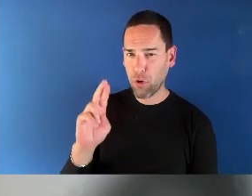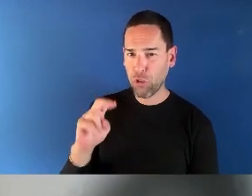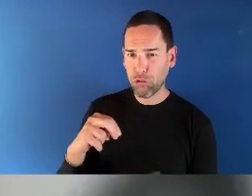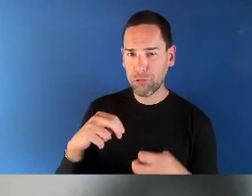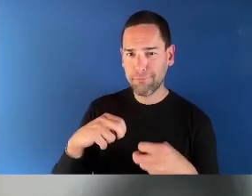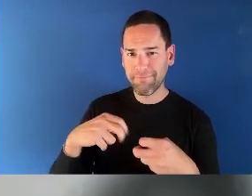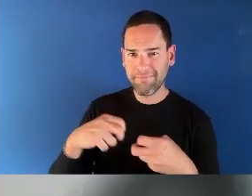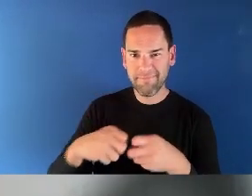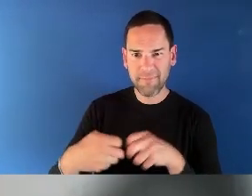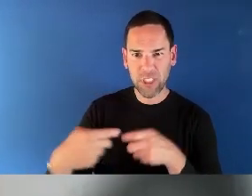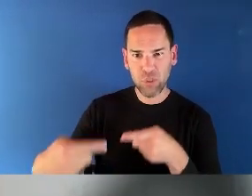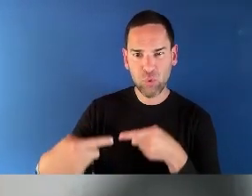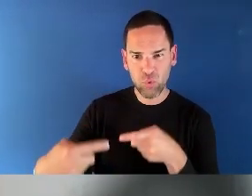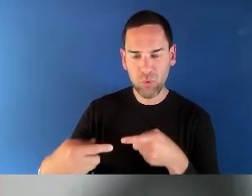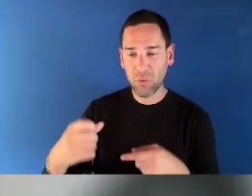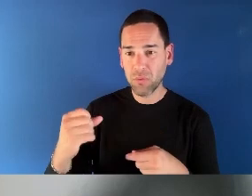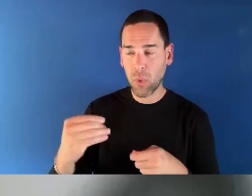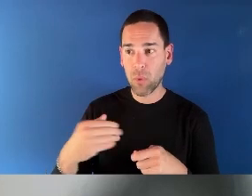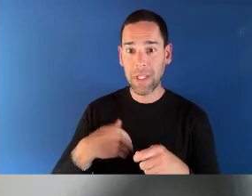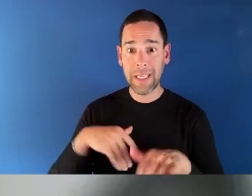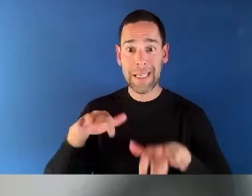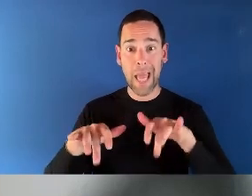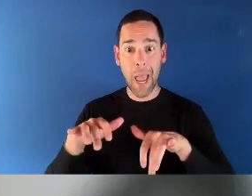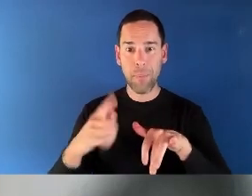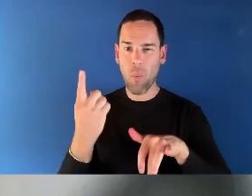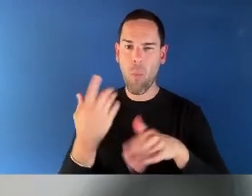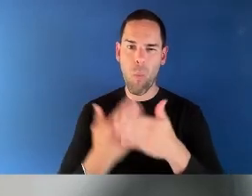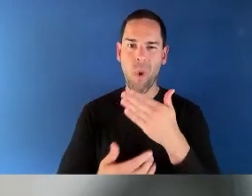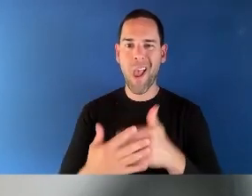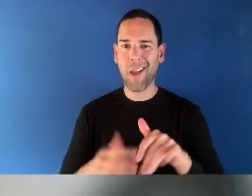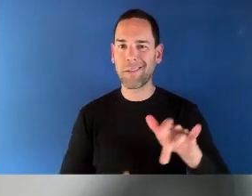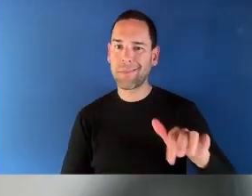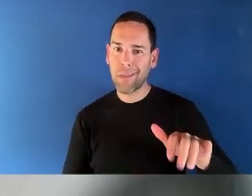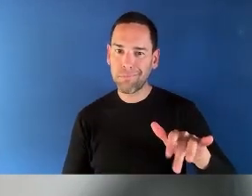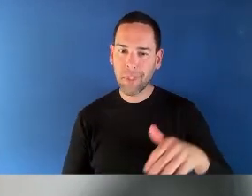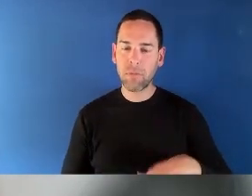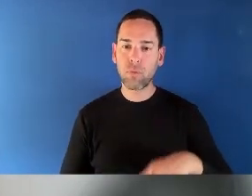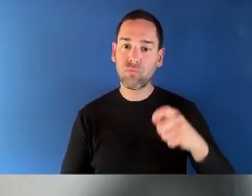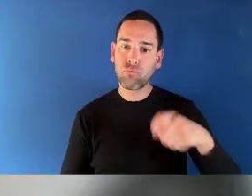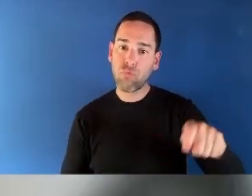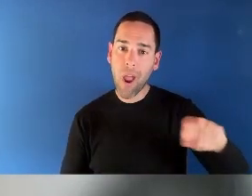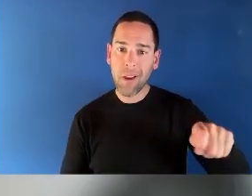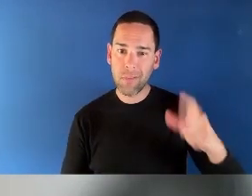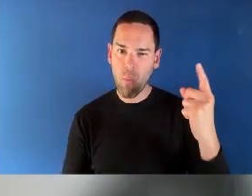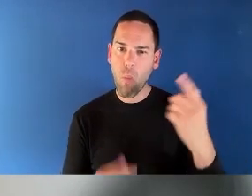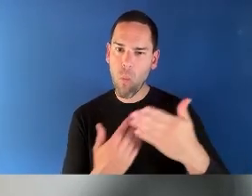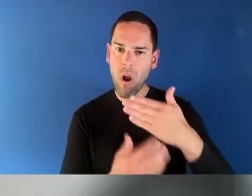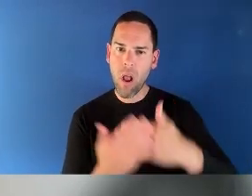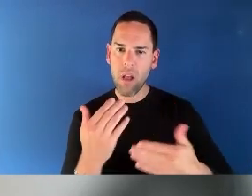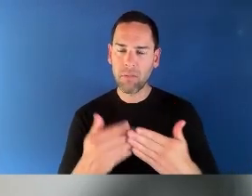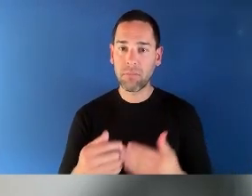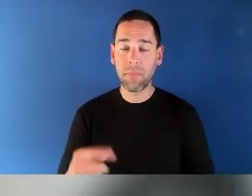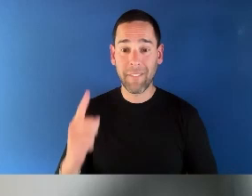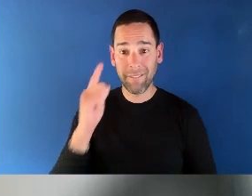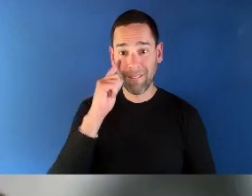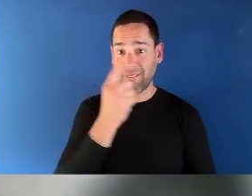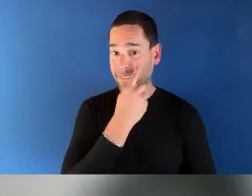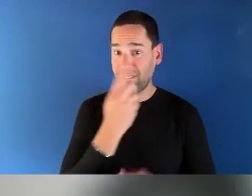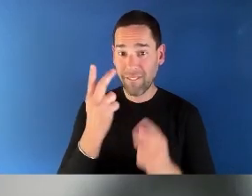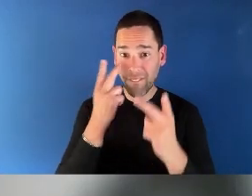me typing with one hand, writing with one hand. I have vision issues due to my cerebral